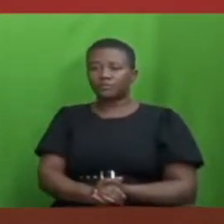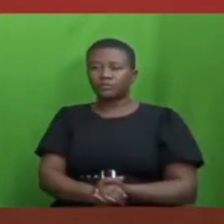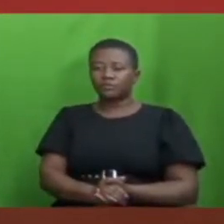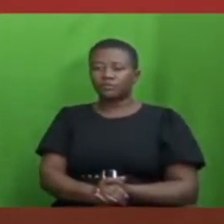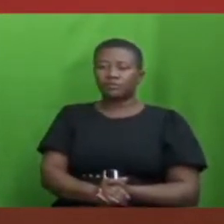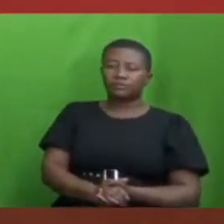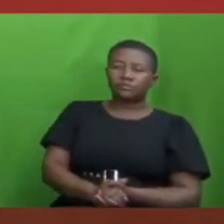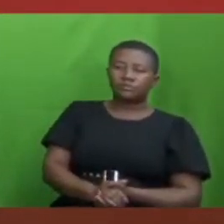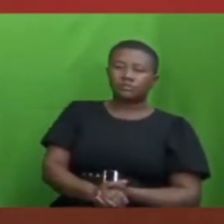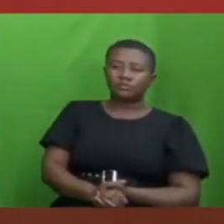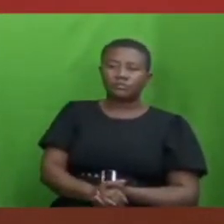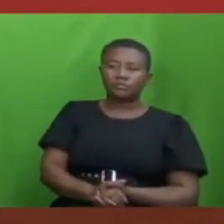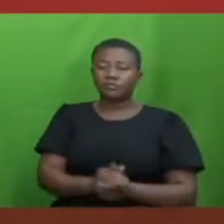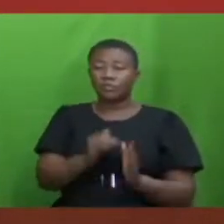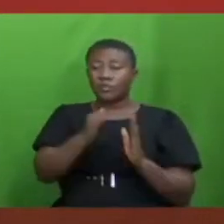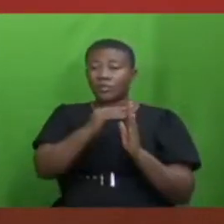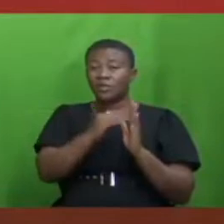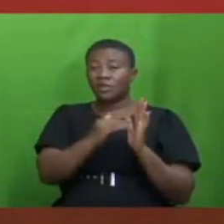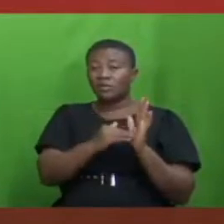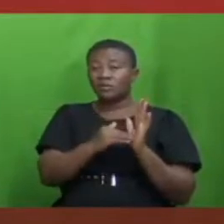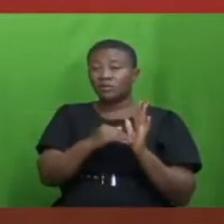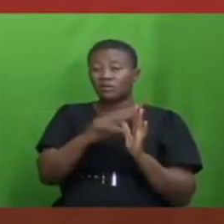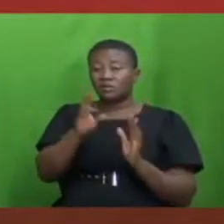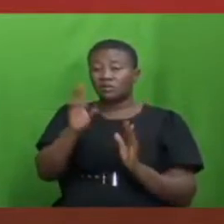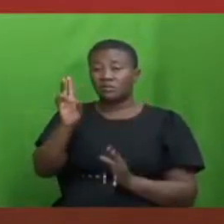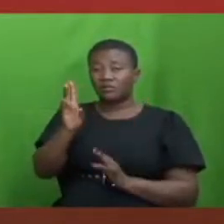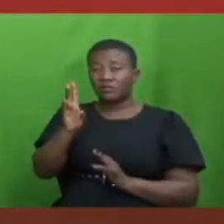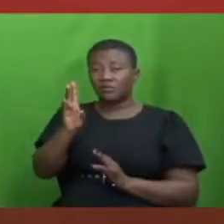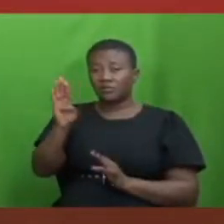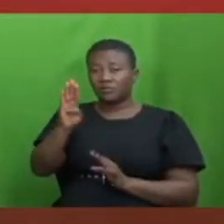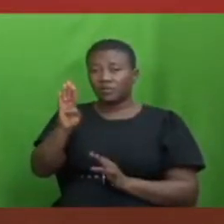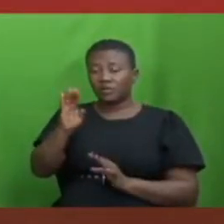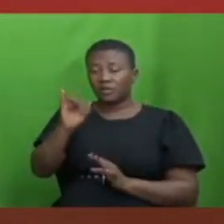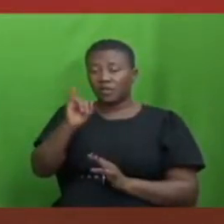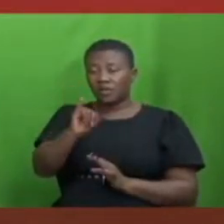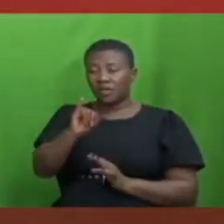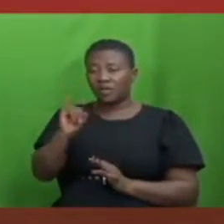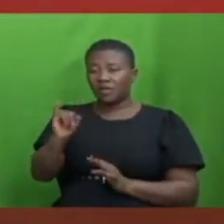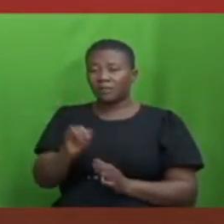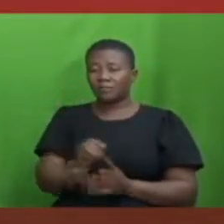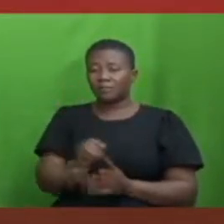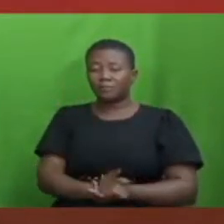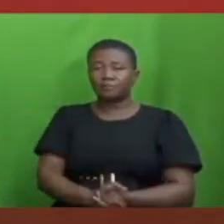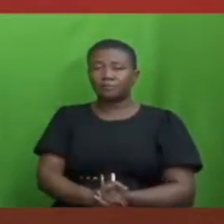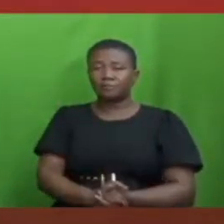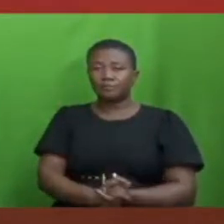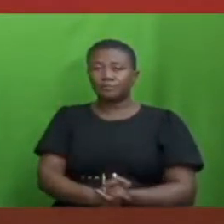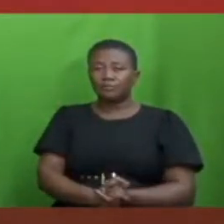Honourable Members, item 7B Roman 2.